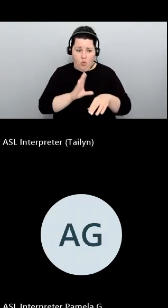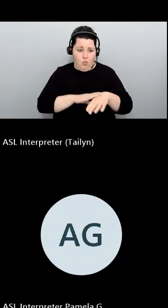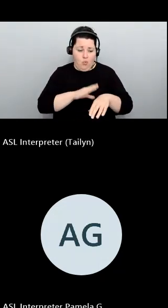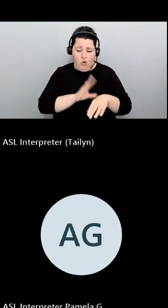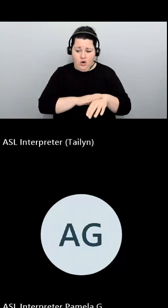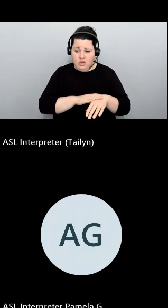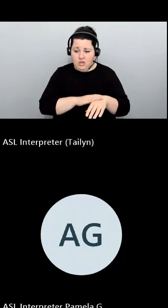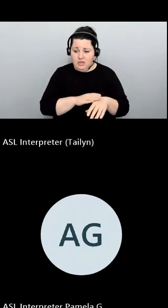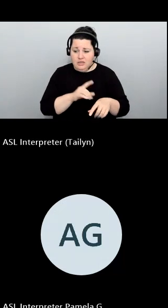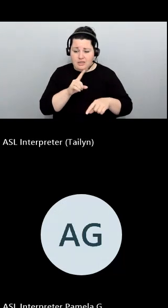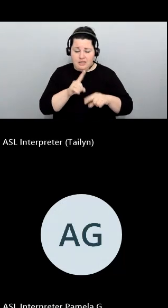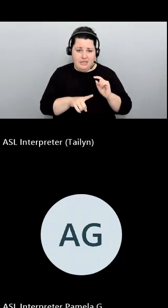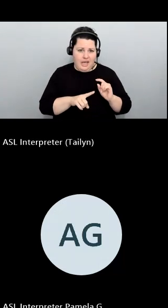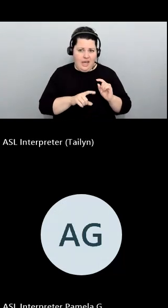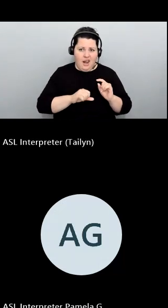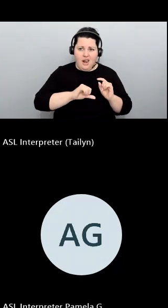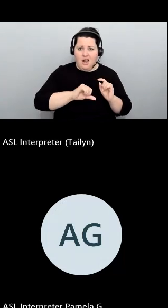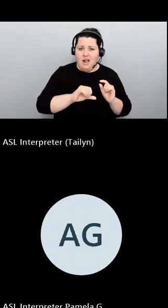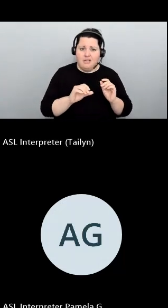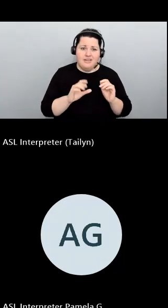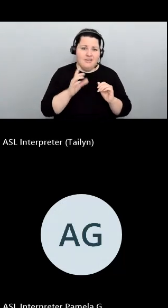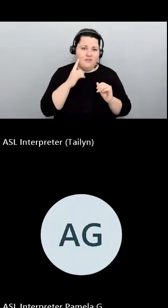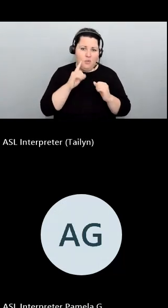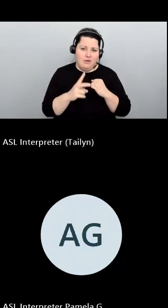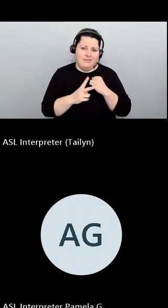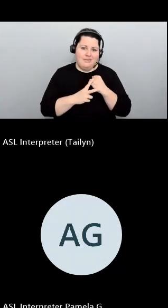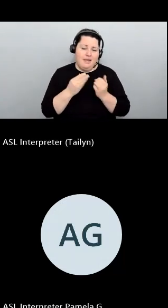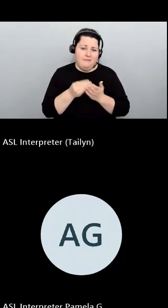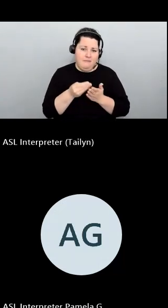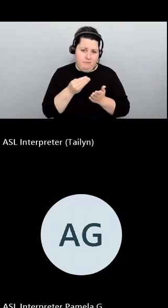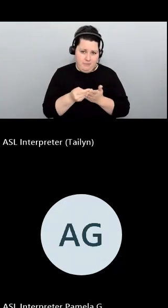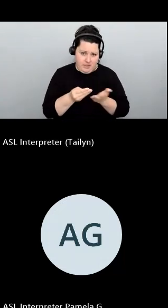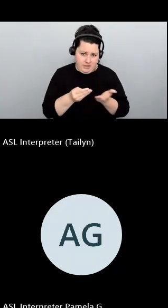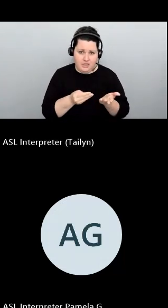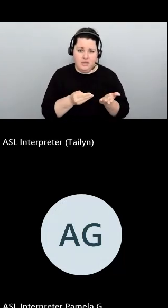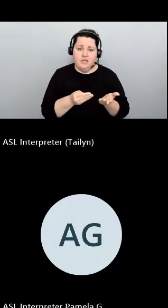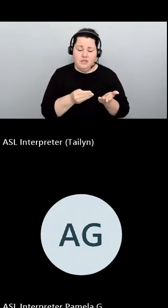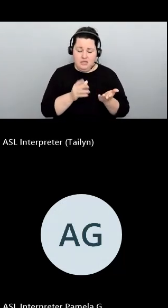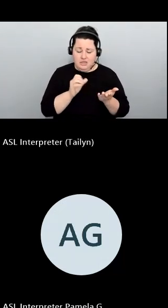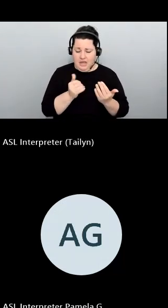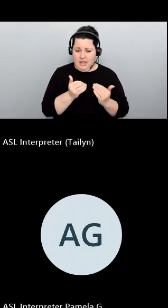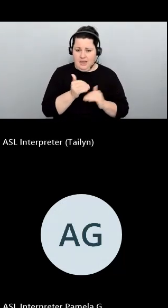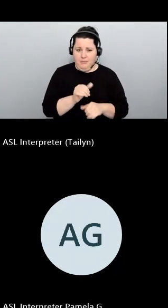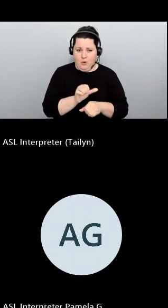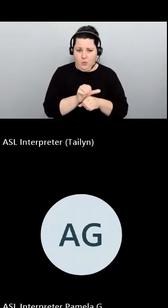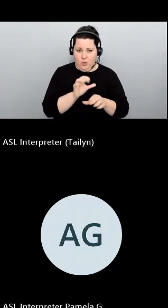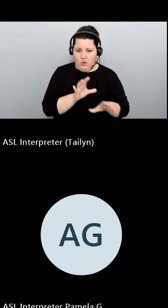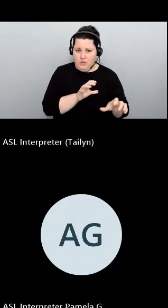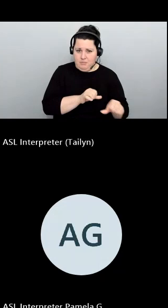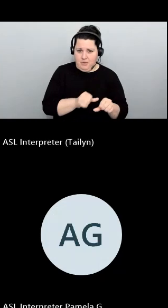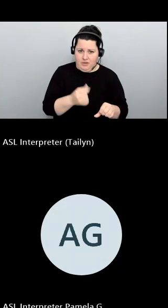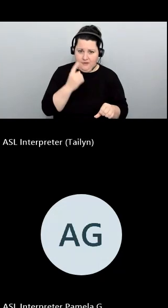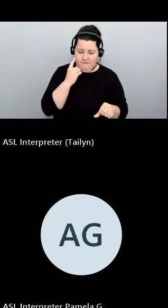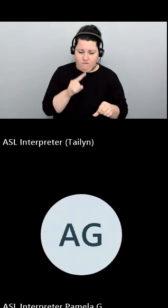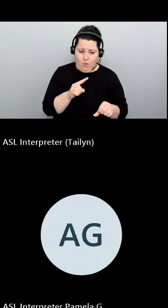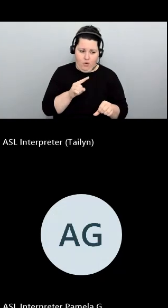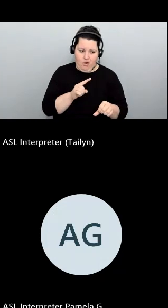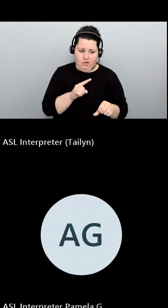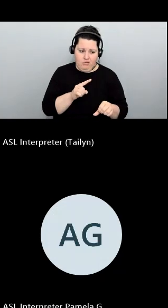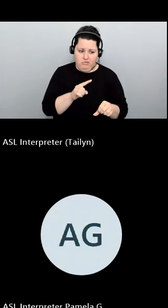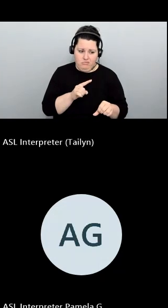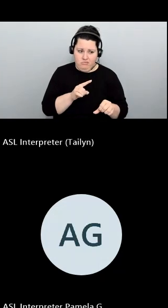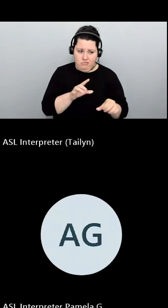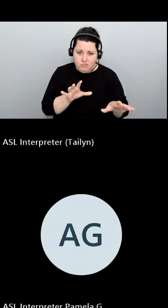push back, and it's all to save money, and it can hamper workers' ability to do their job. It